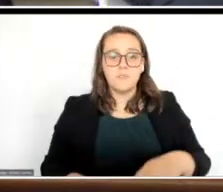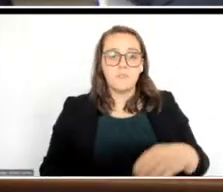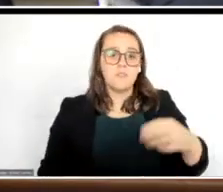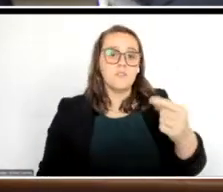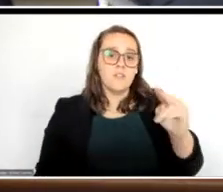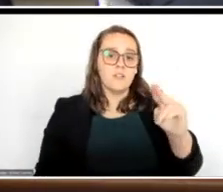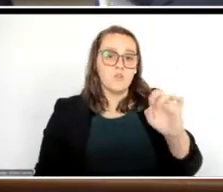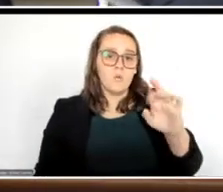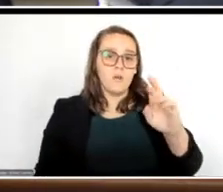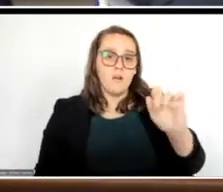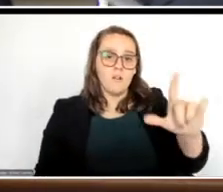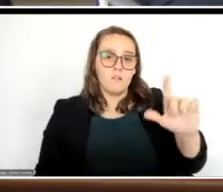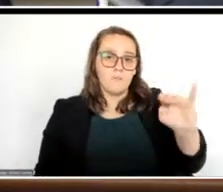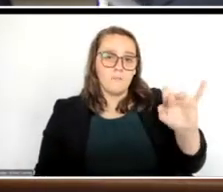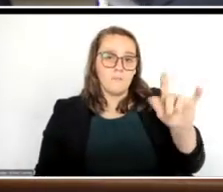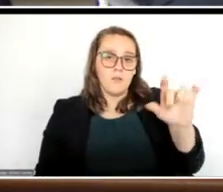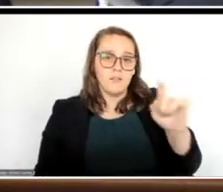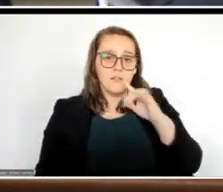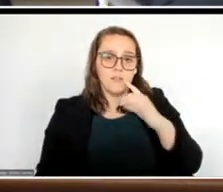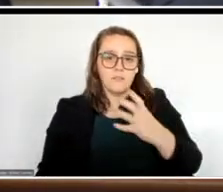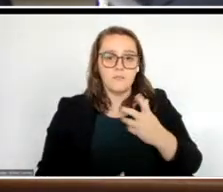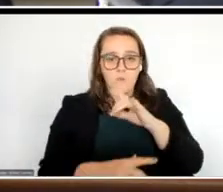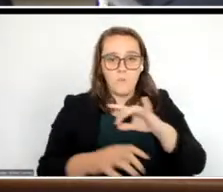of the Joint Chiefs of Staff at the Pentagon.